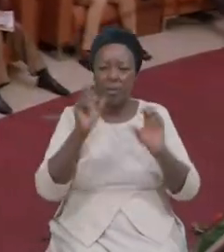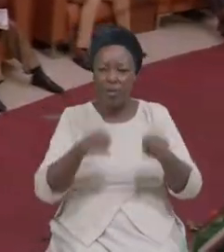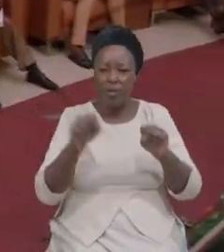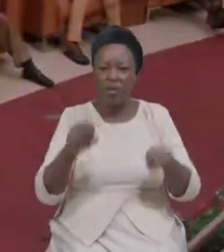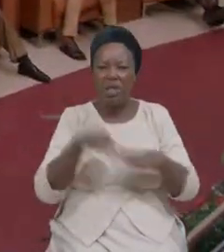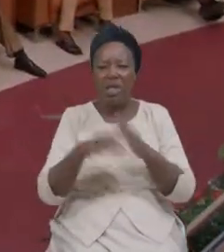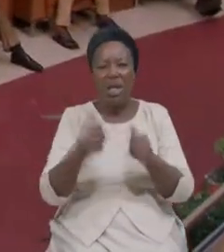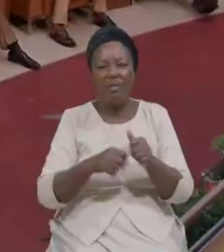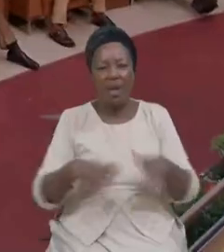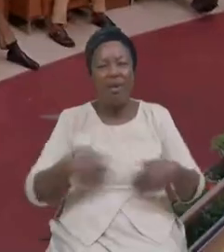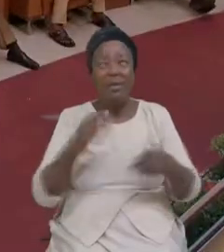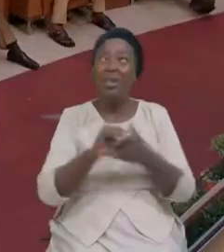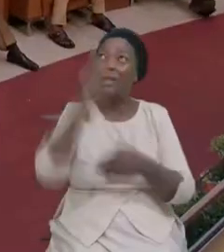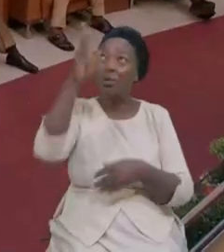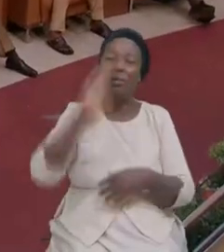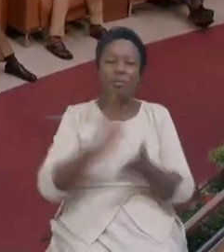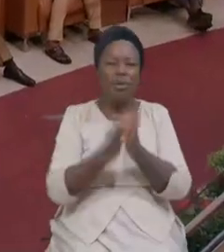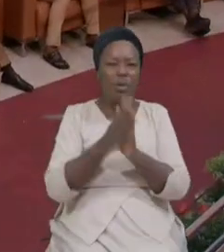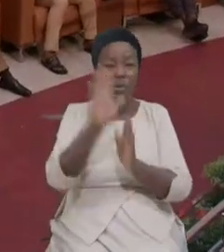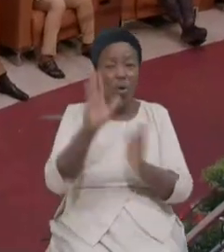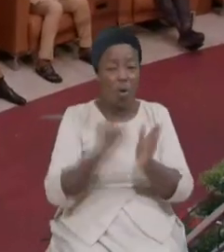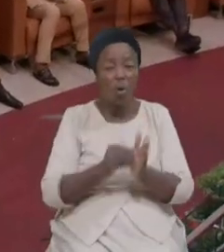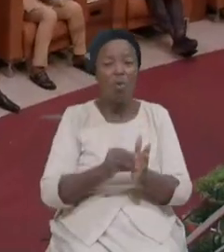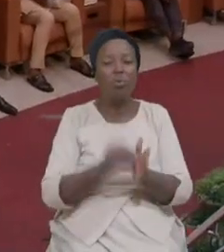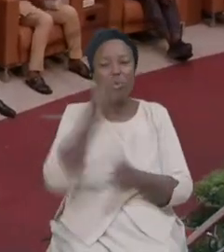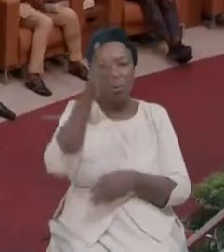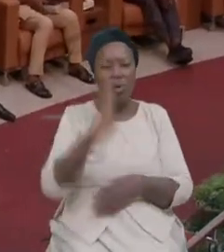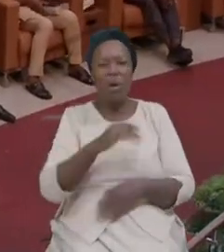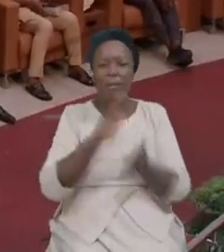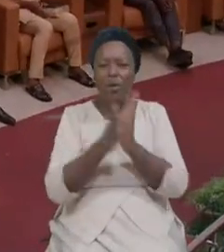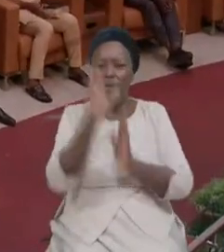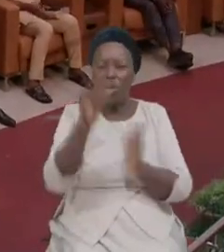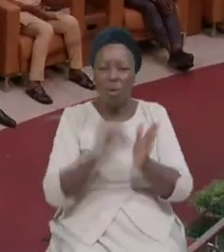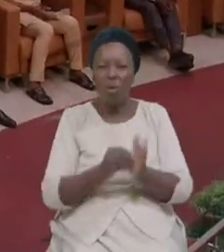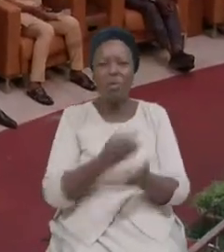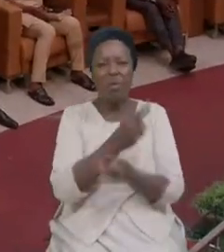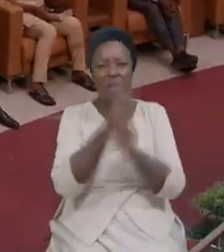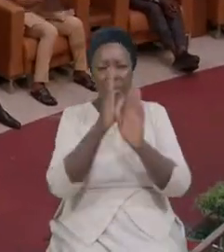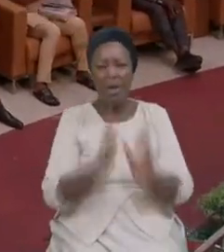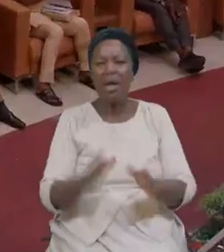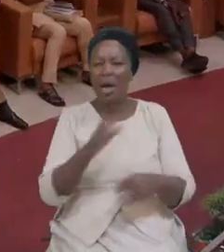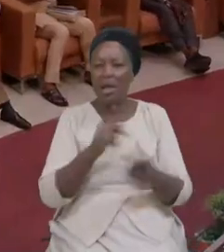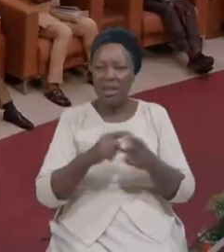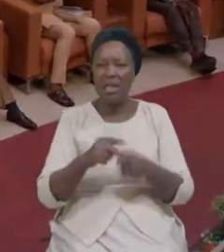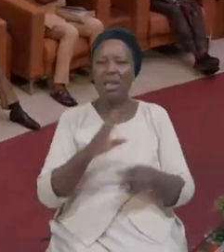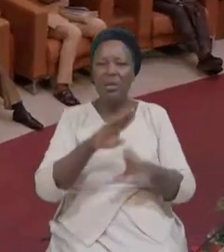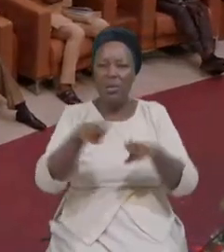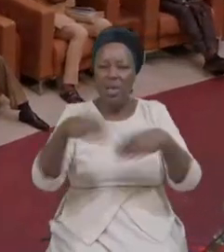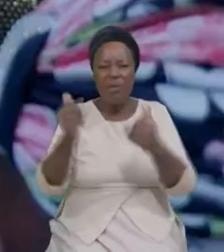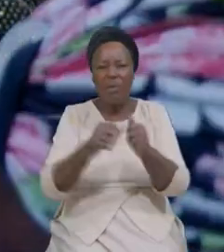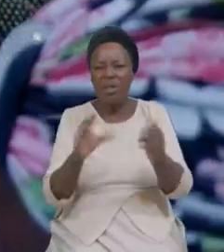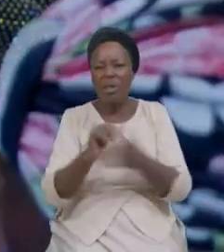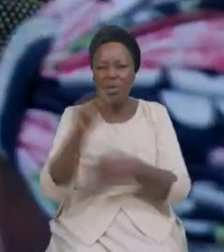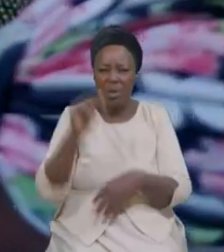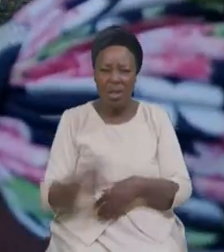He'll become your God. He'll become your Redeemer. And that the sacrifice of the Lord Jesus Christ will avail for